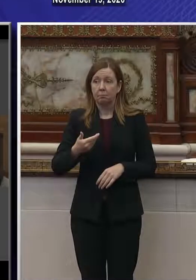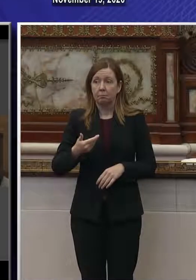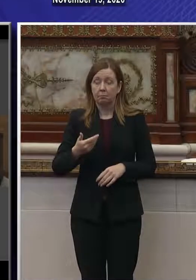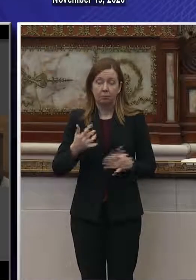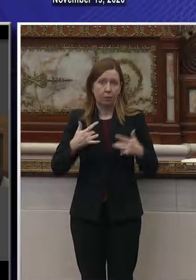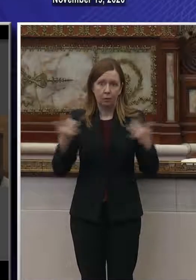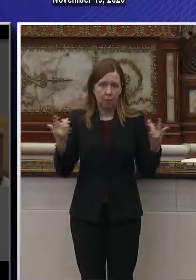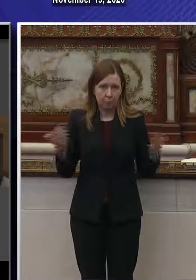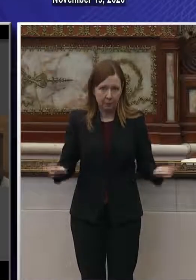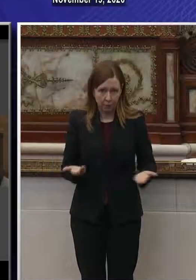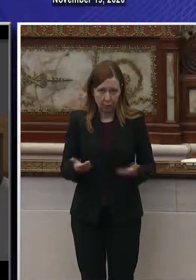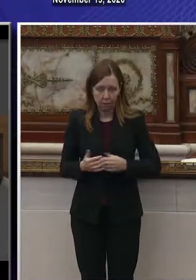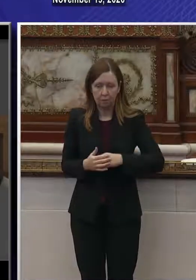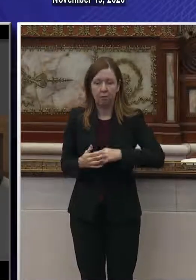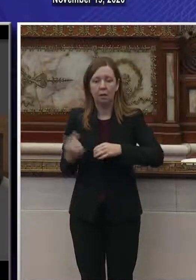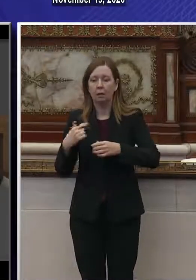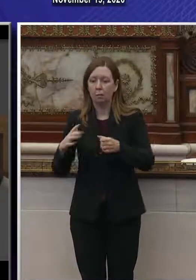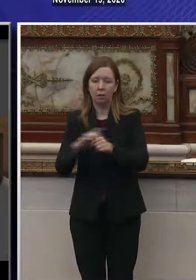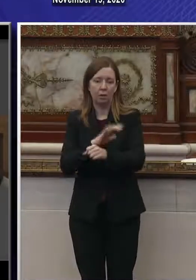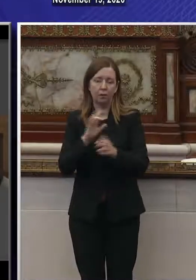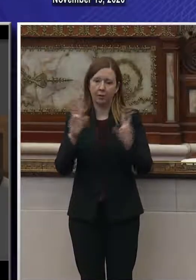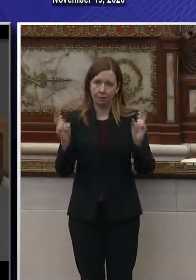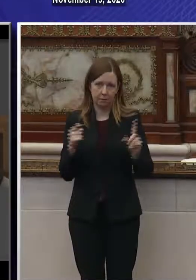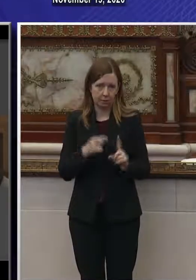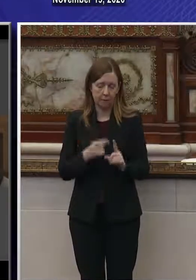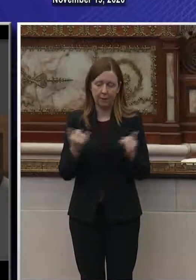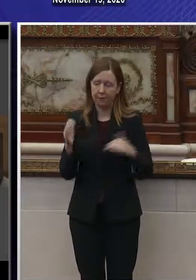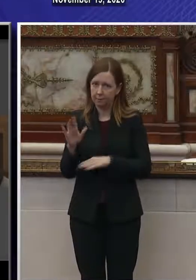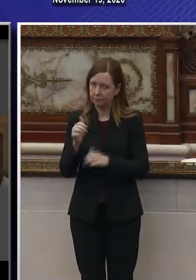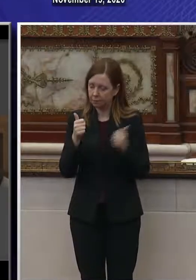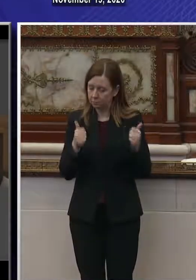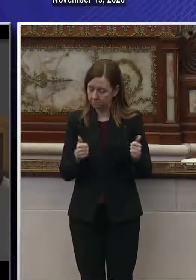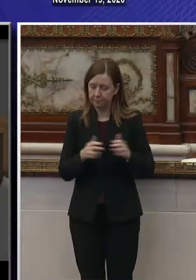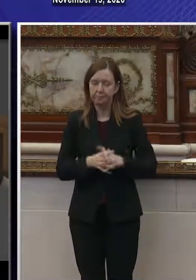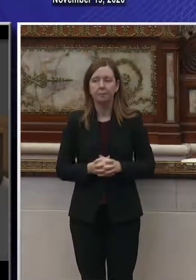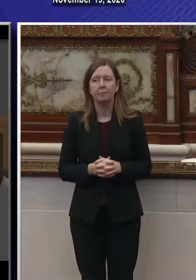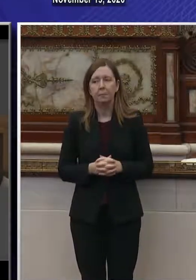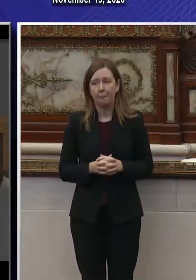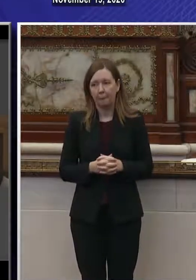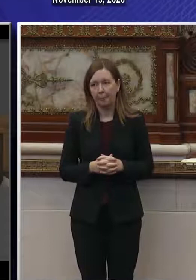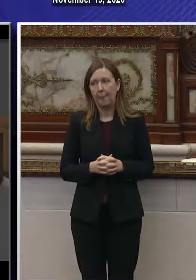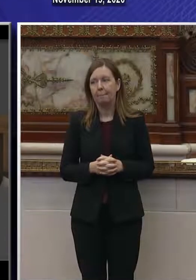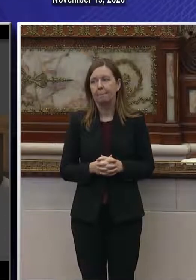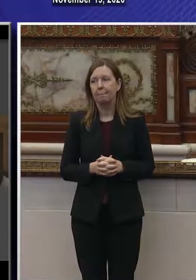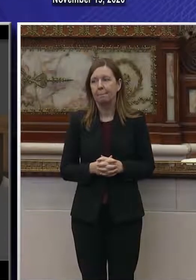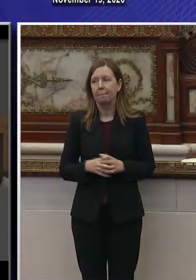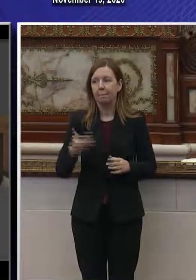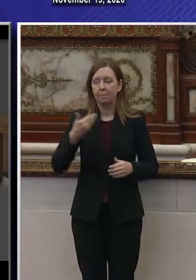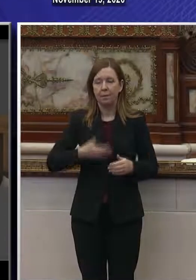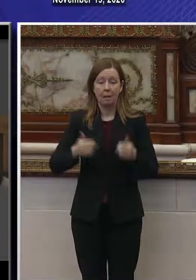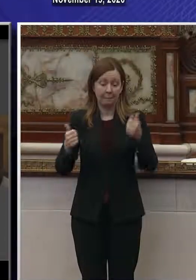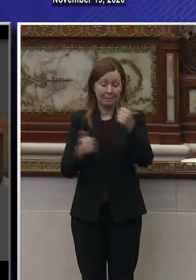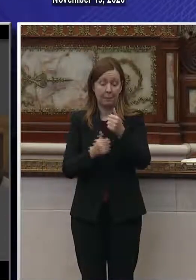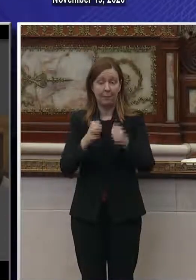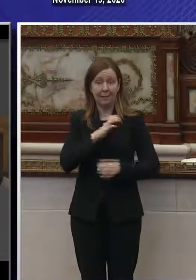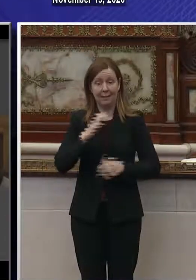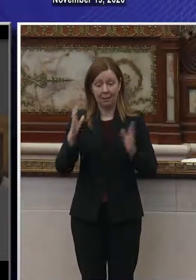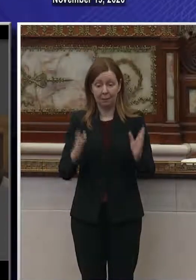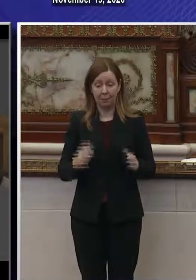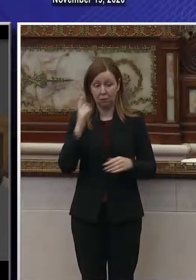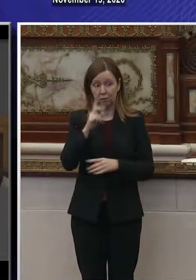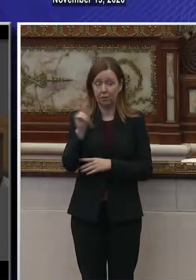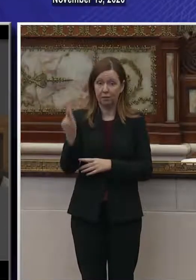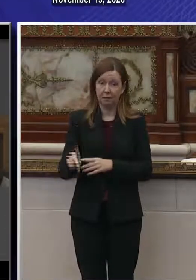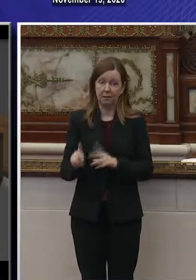very thrilled to be here and that we're covering this topic this afternoon. I'm the Deputy Commissioner for the